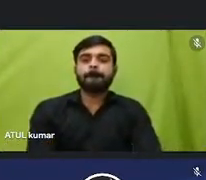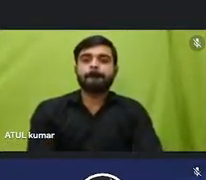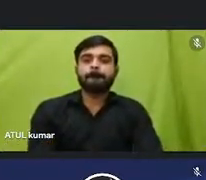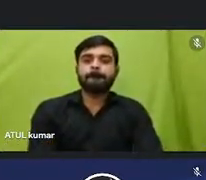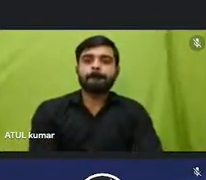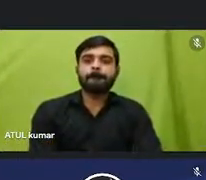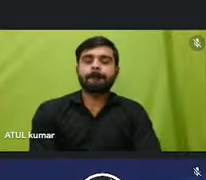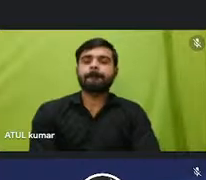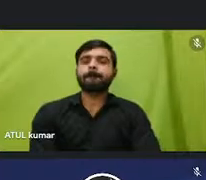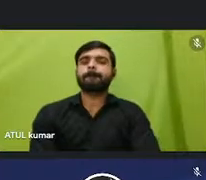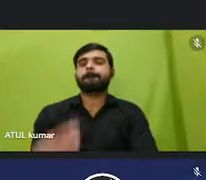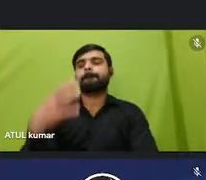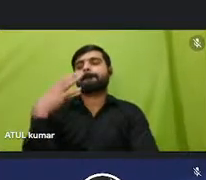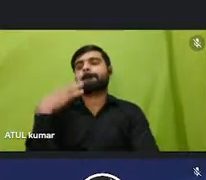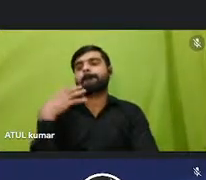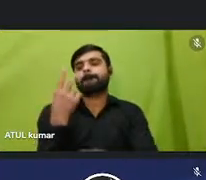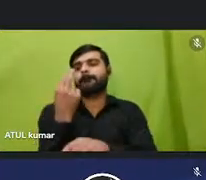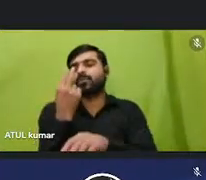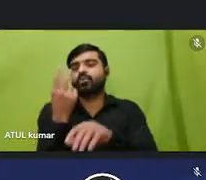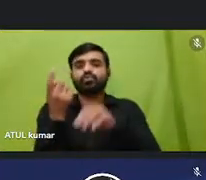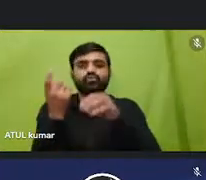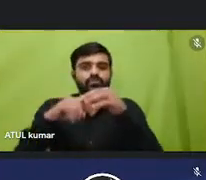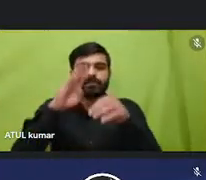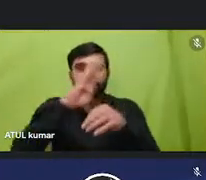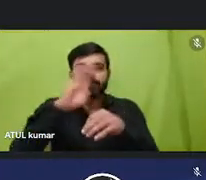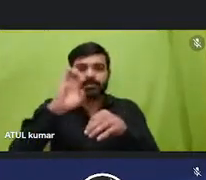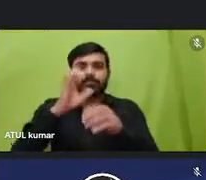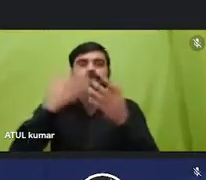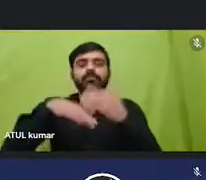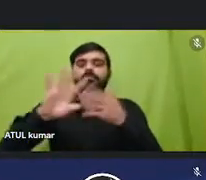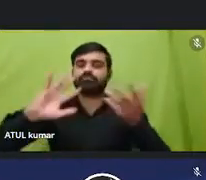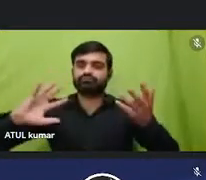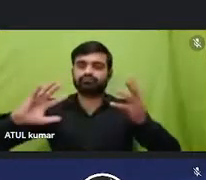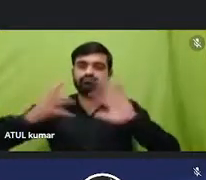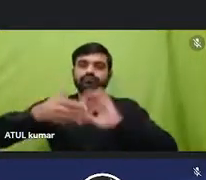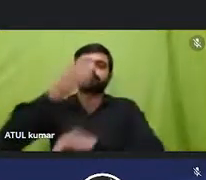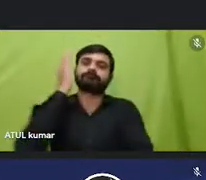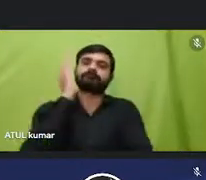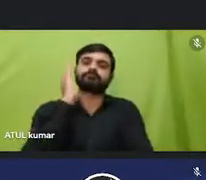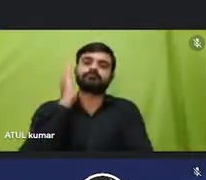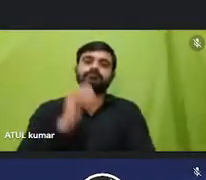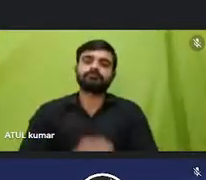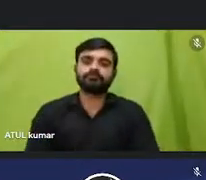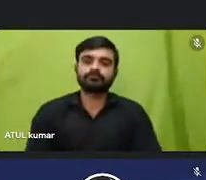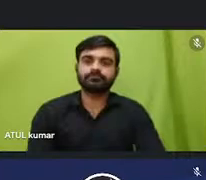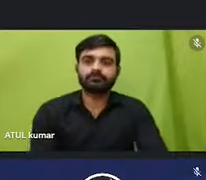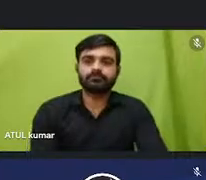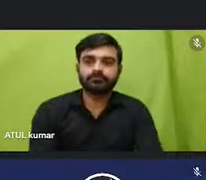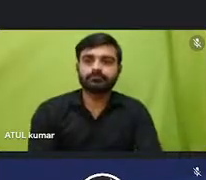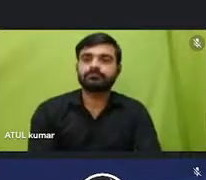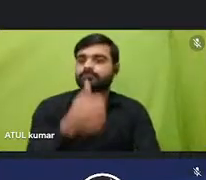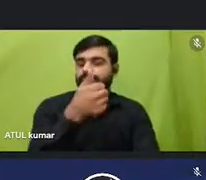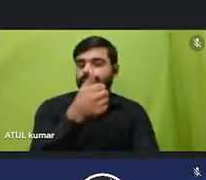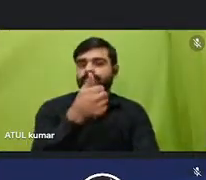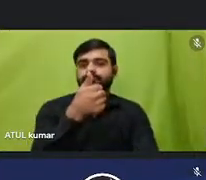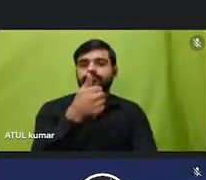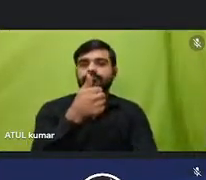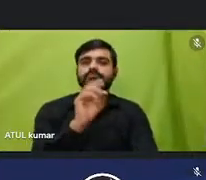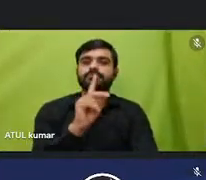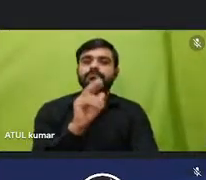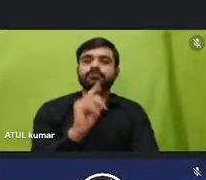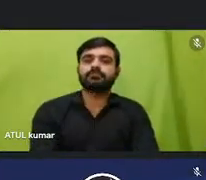I think we'll just wait till she joins and then we're just going to conclude the session. Sure. Yes,